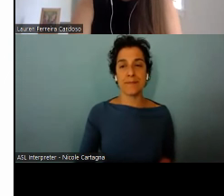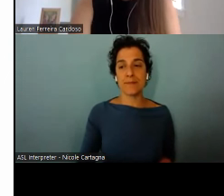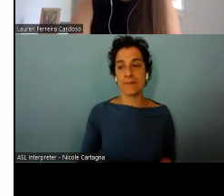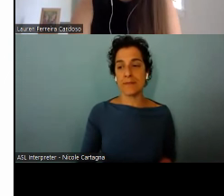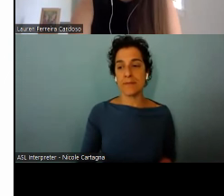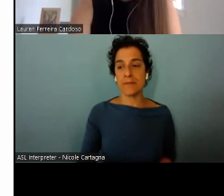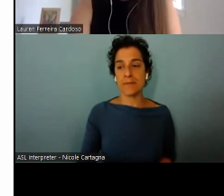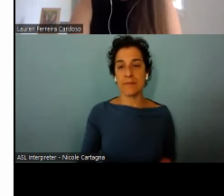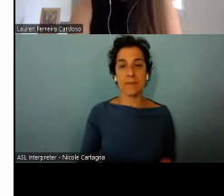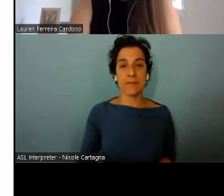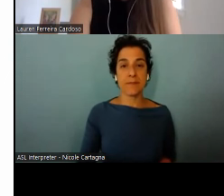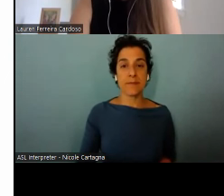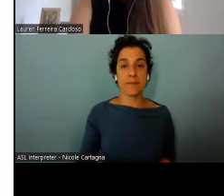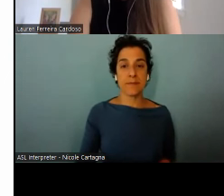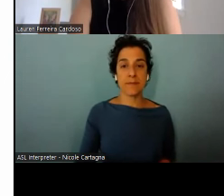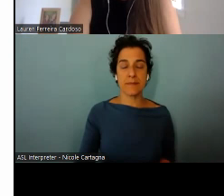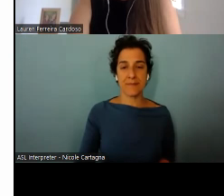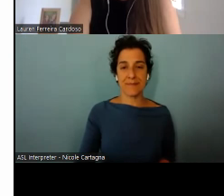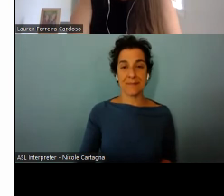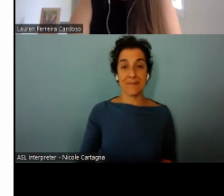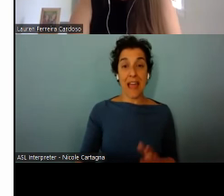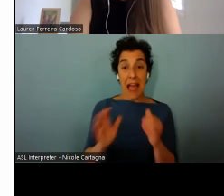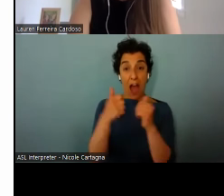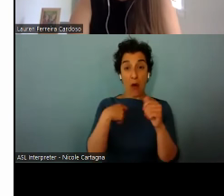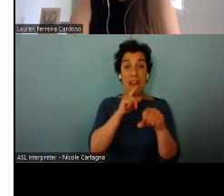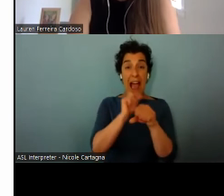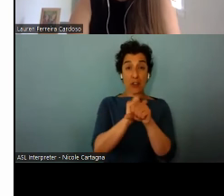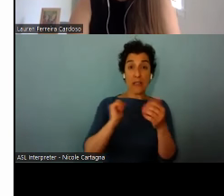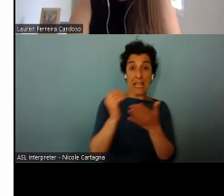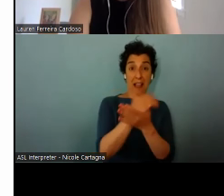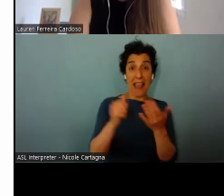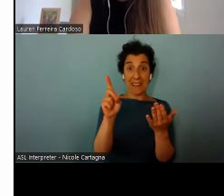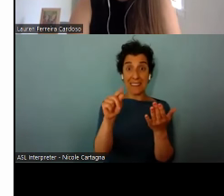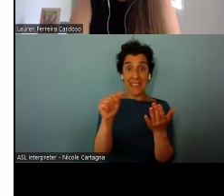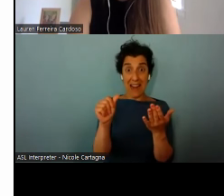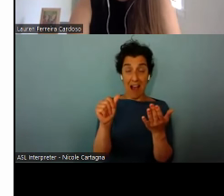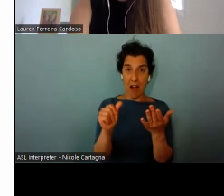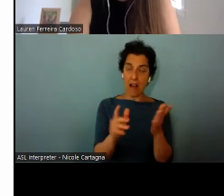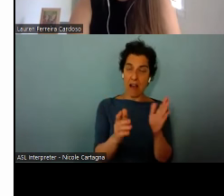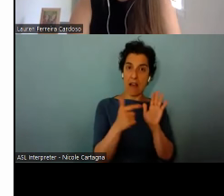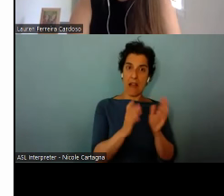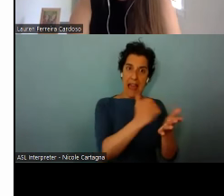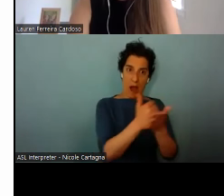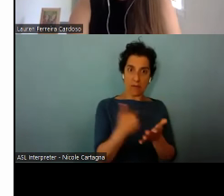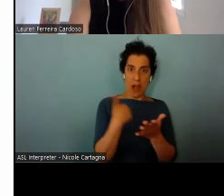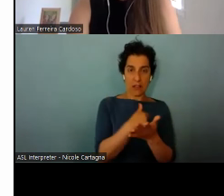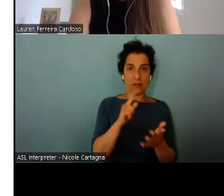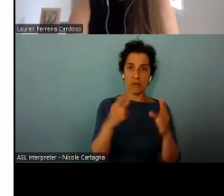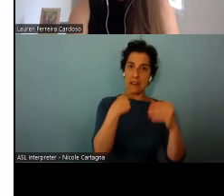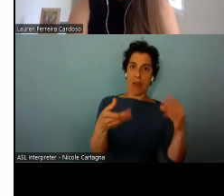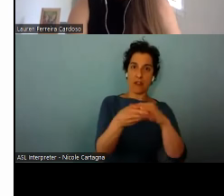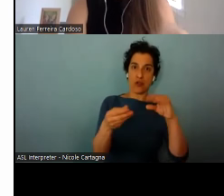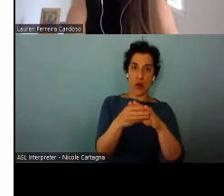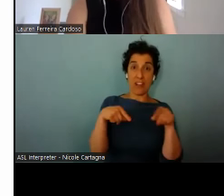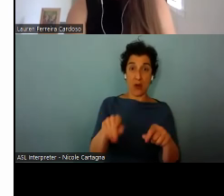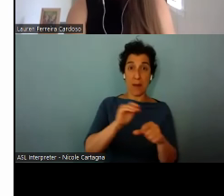data collection that helped us really tell a story about the inequities that were experienced during the pandemic. But in addition